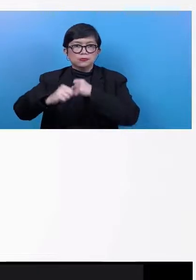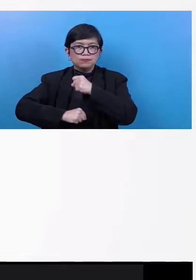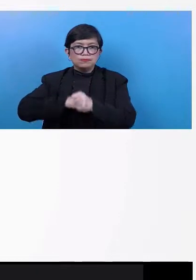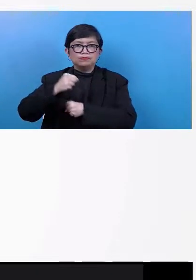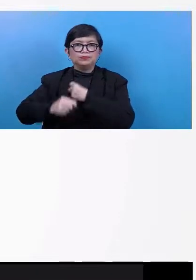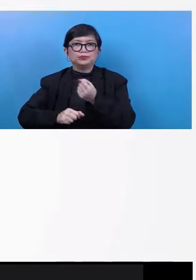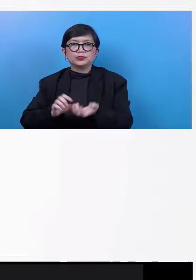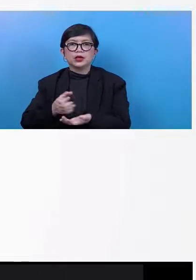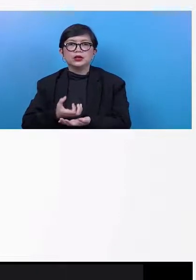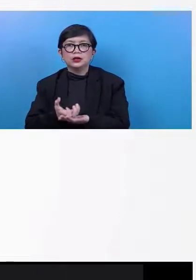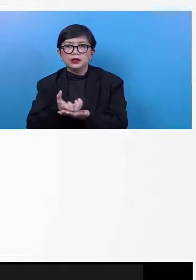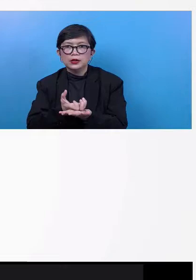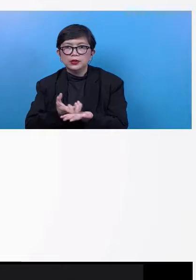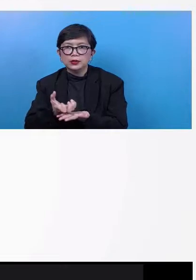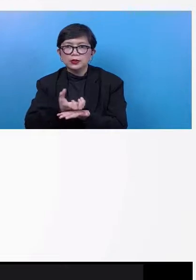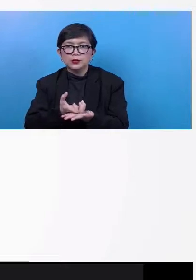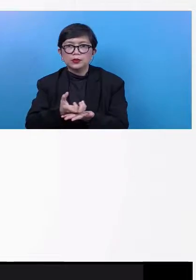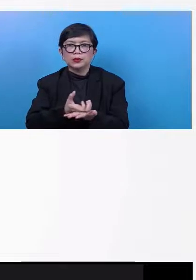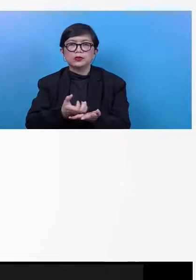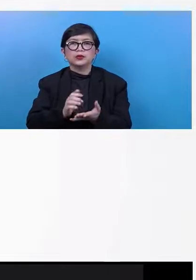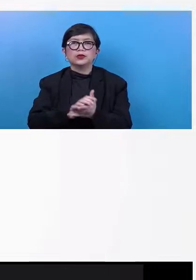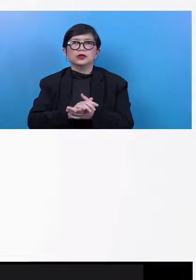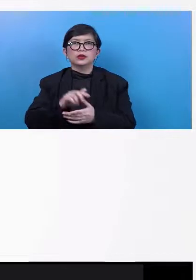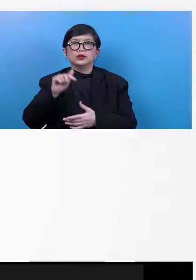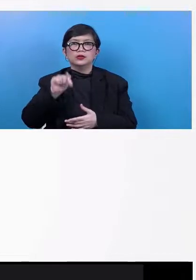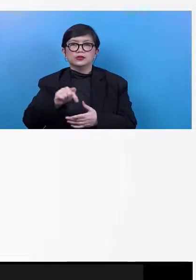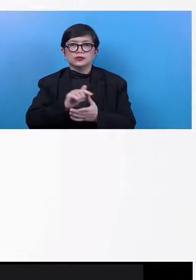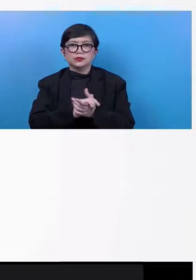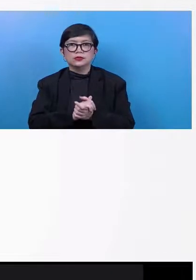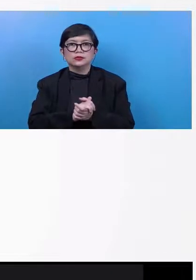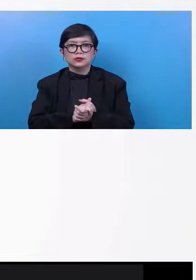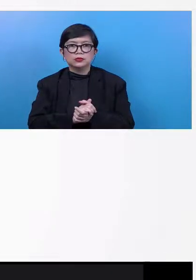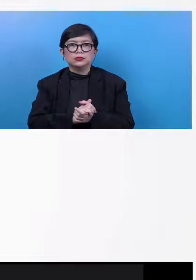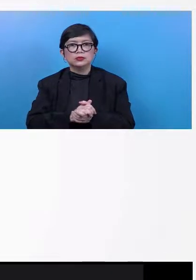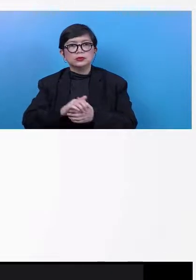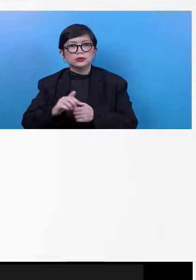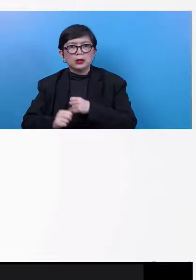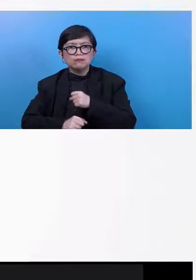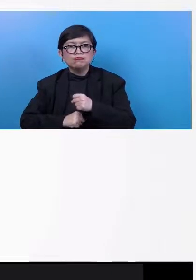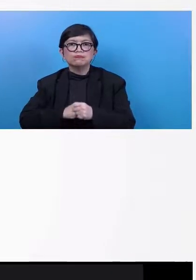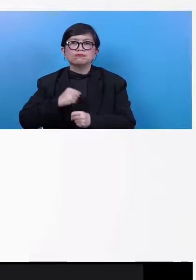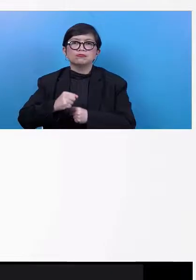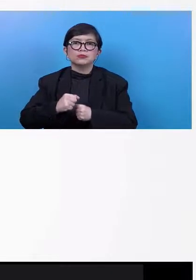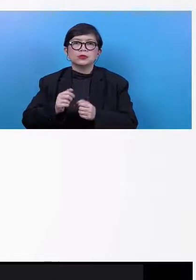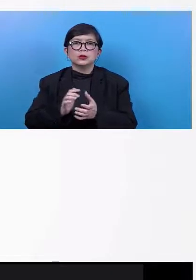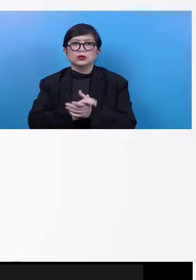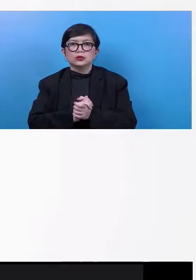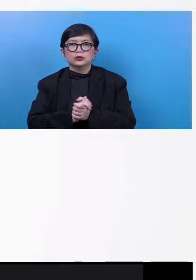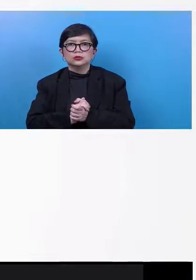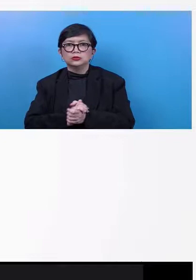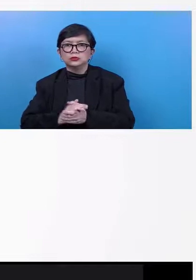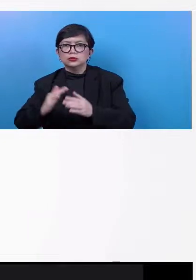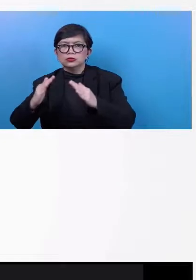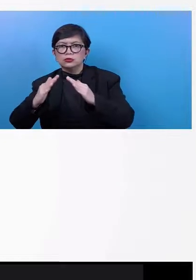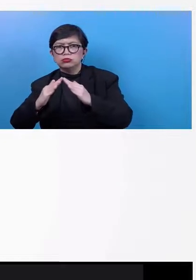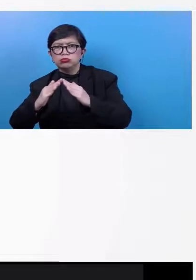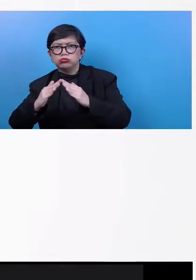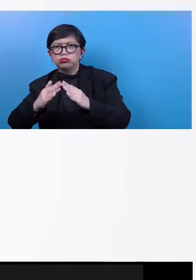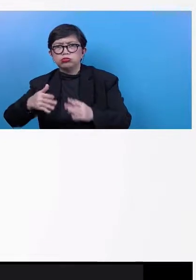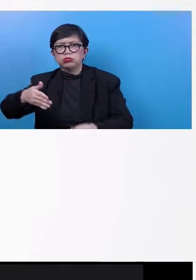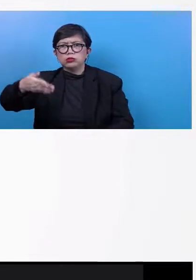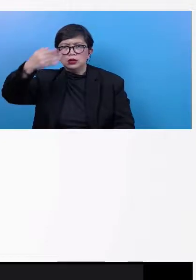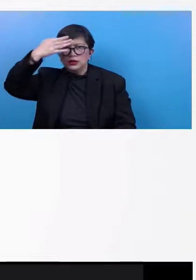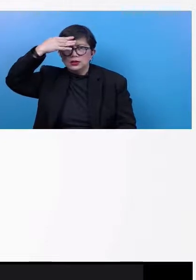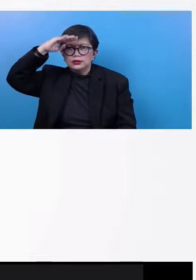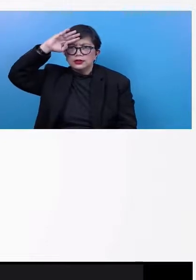for hospitals and businesses to operate. The principles for resilient infrastructure give us a set of